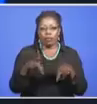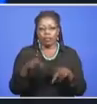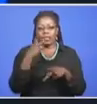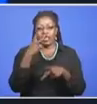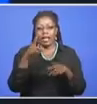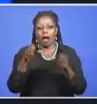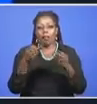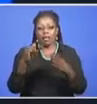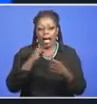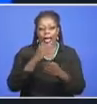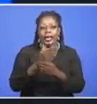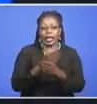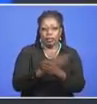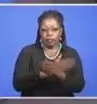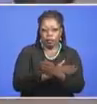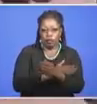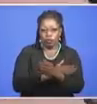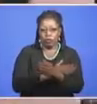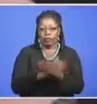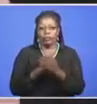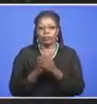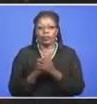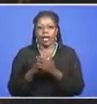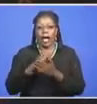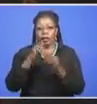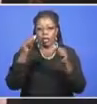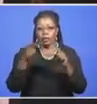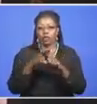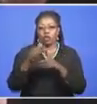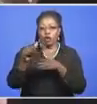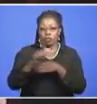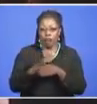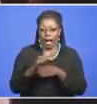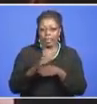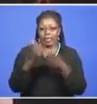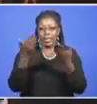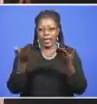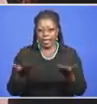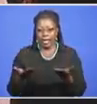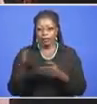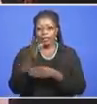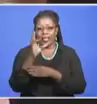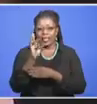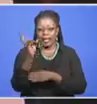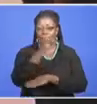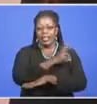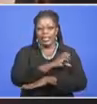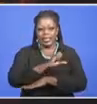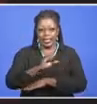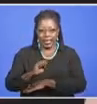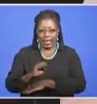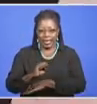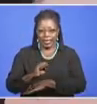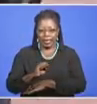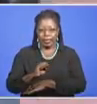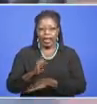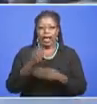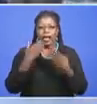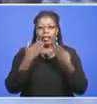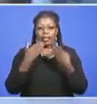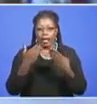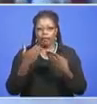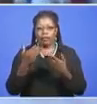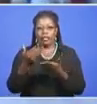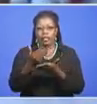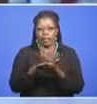improved. Coming to Colombia, I was able to practice here in their facilities, and thankfully some of